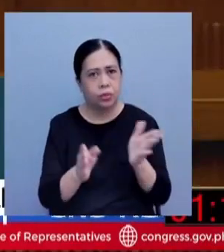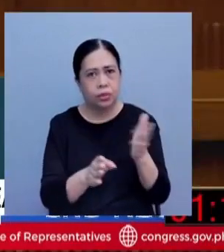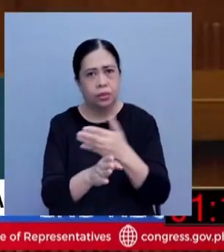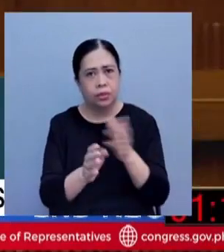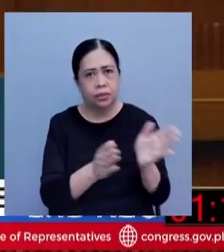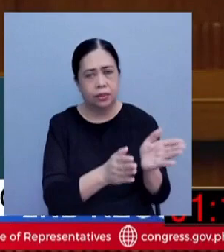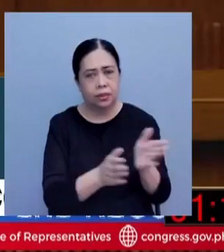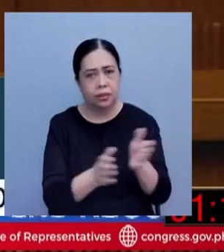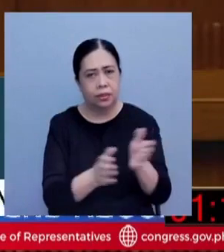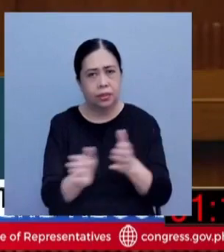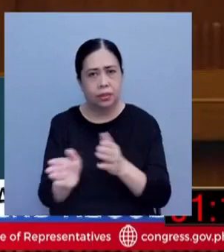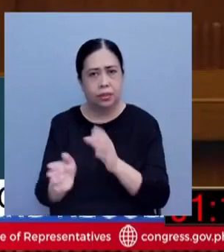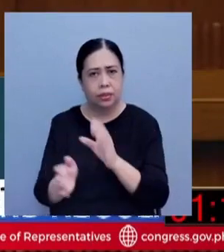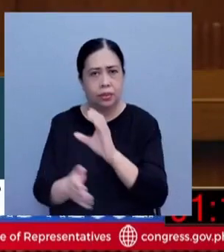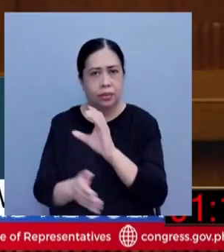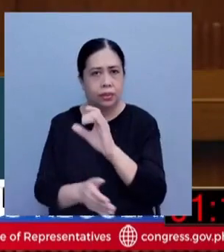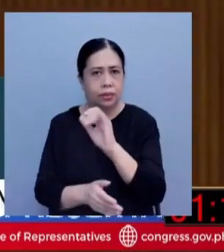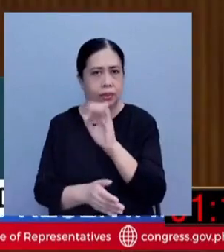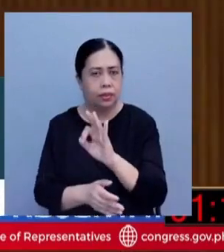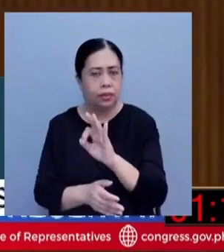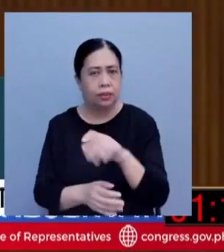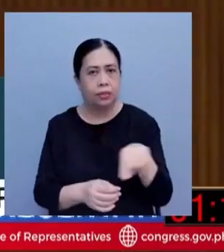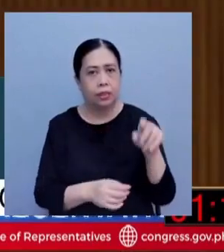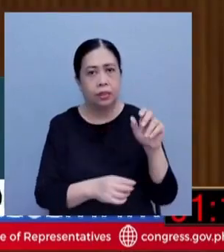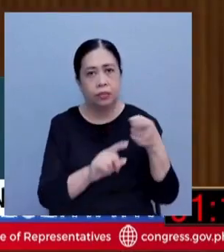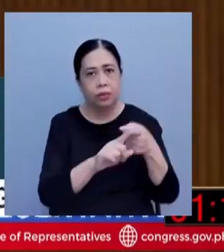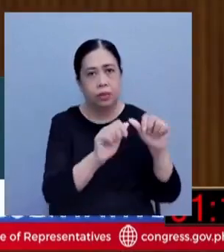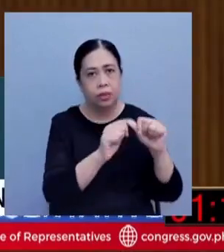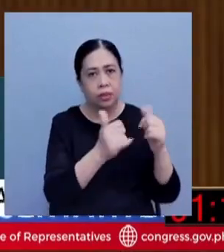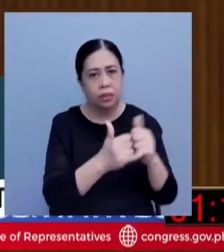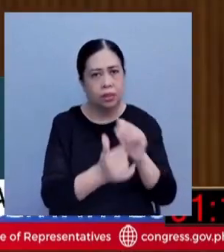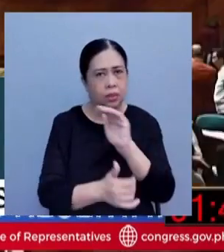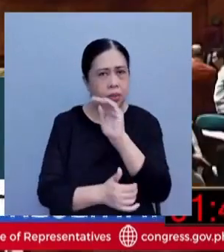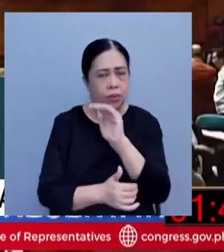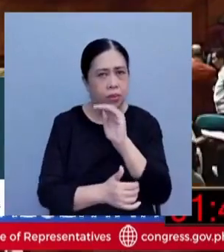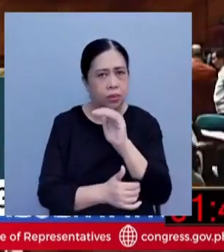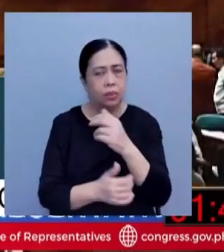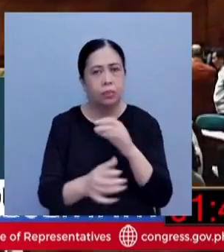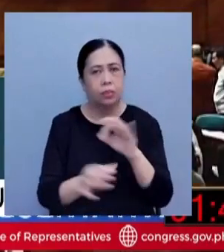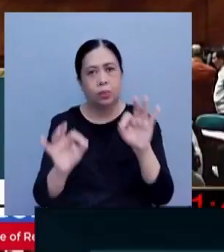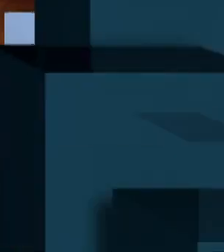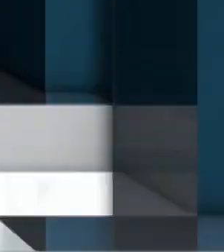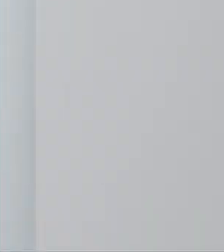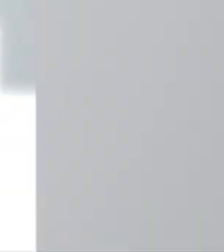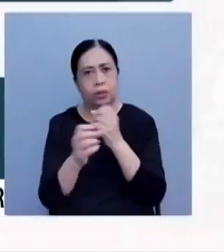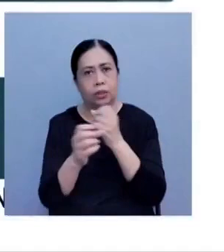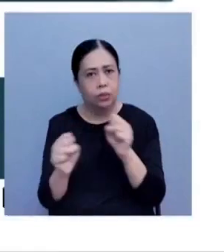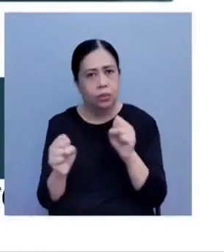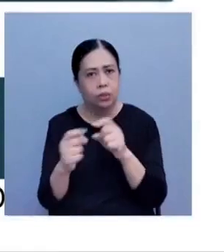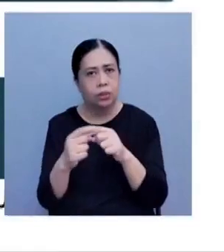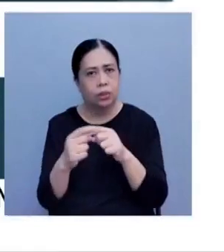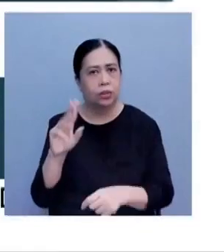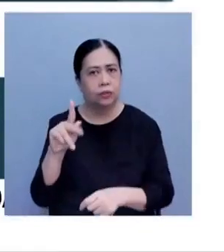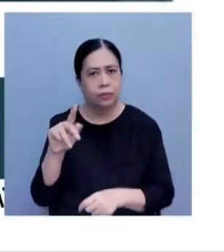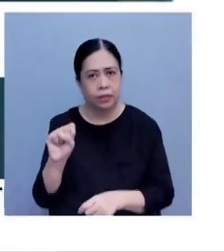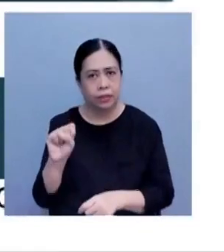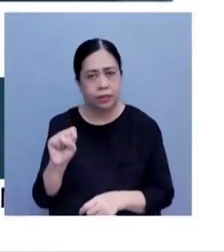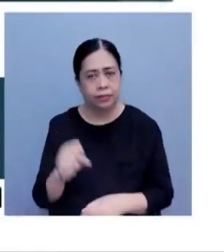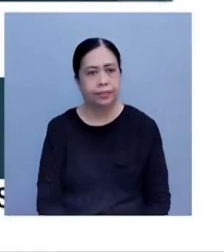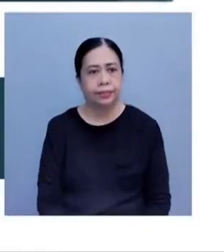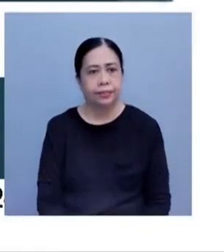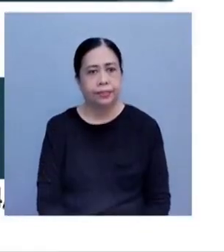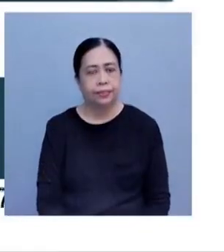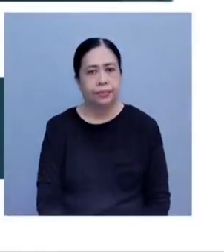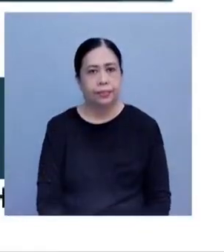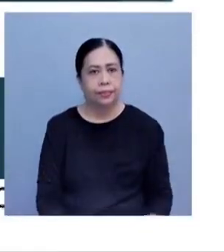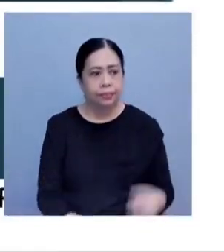CIFs of civilian agencies amid calls to boost security in the West Philippine Sea. There will be a reallocation